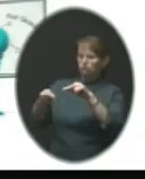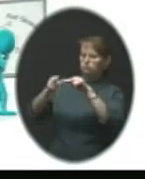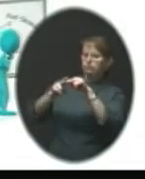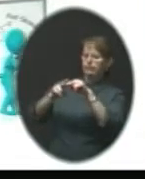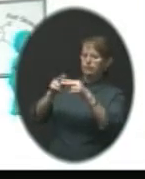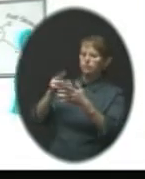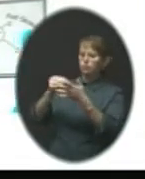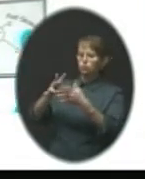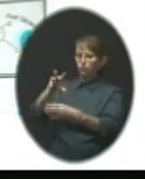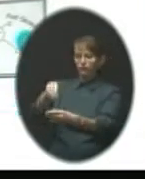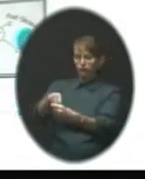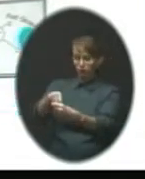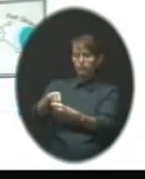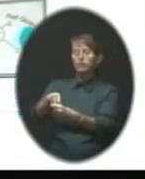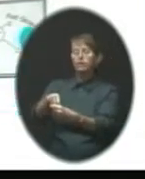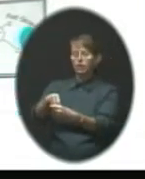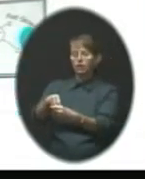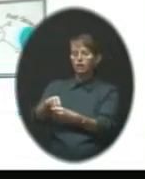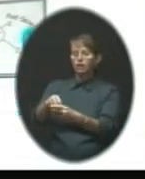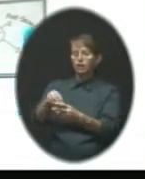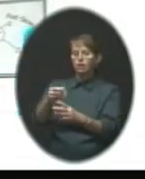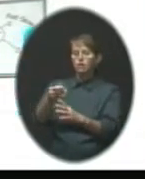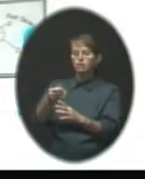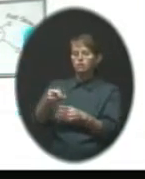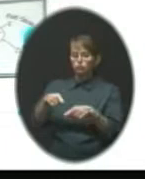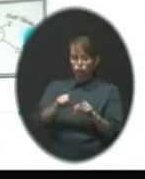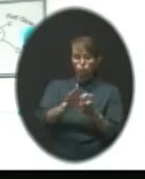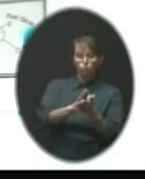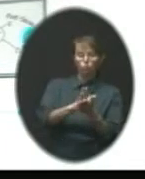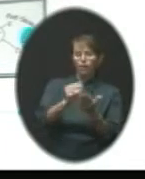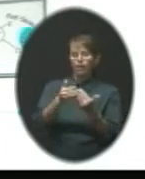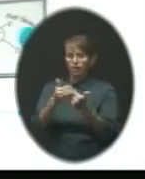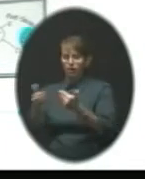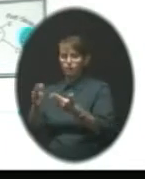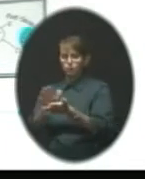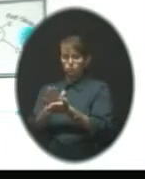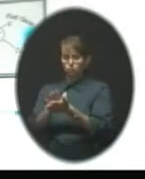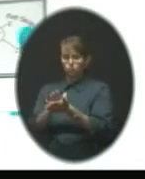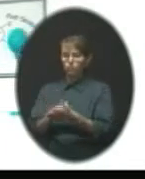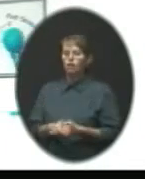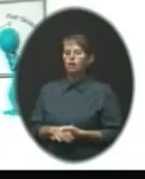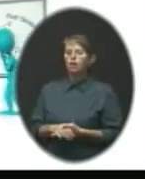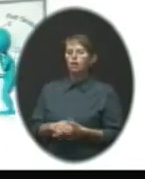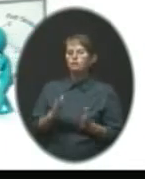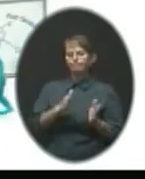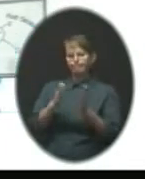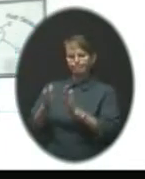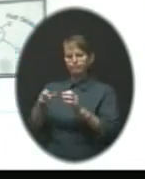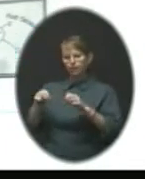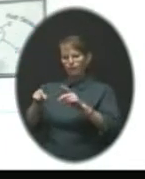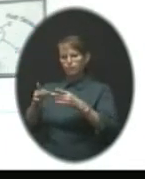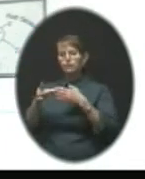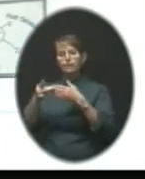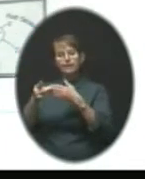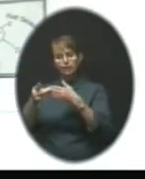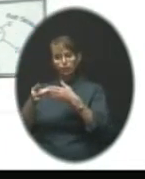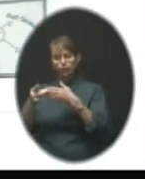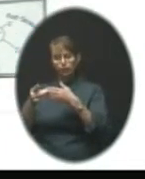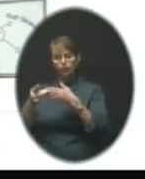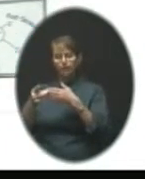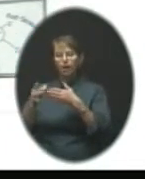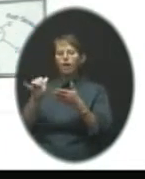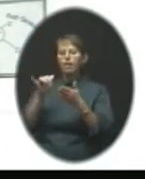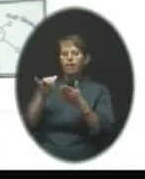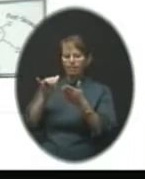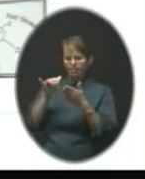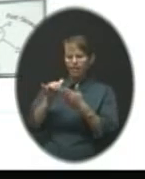students' involvement both after school and during school, and opportunities for leadership. That was an area that came forth from our group